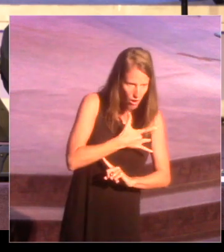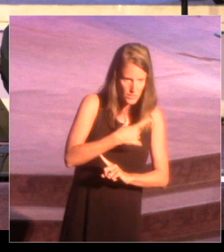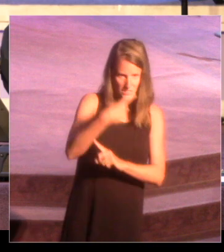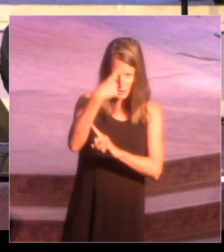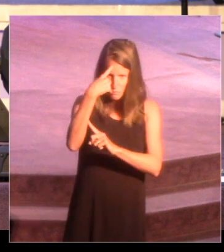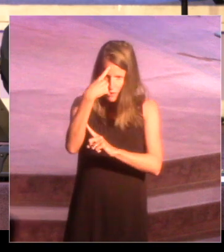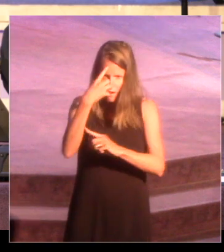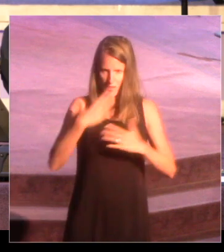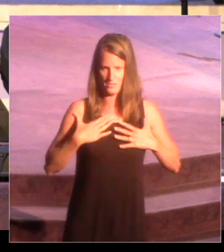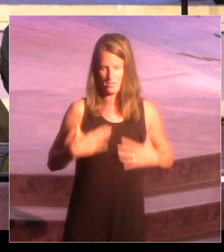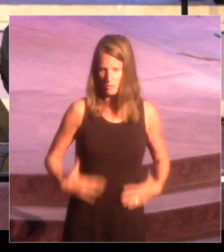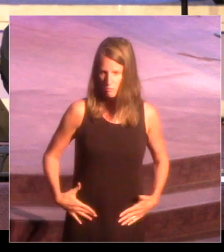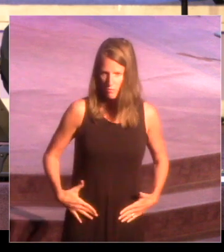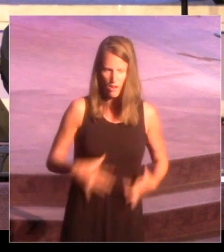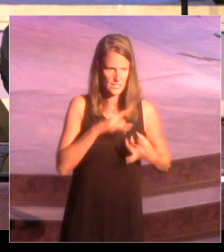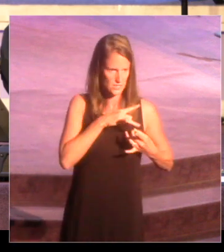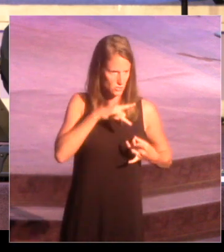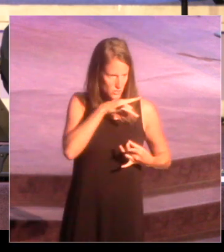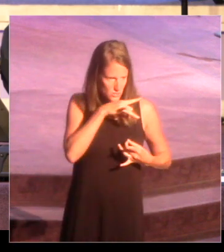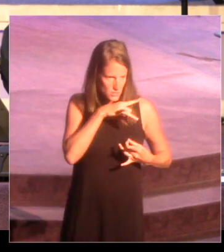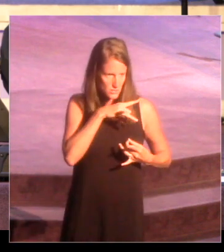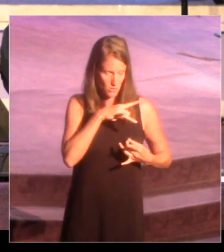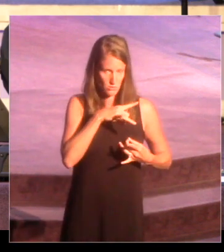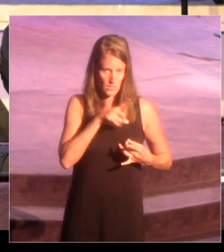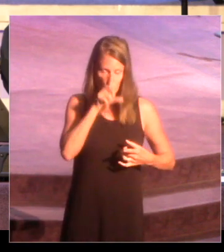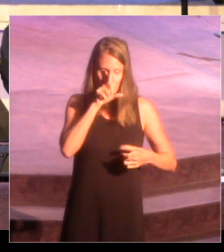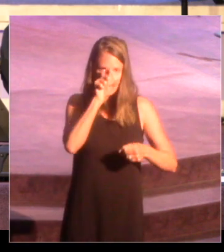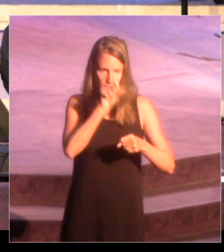bodies, and their souls.